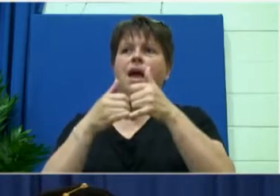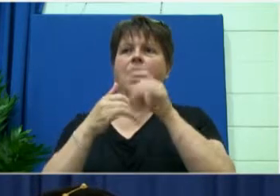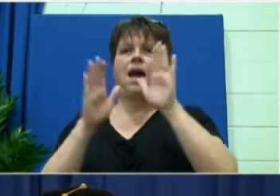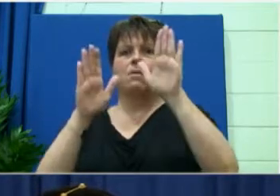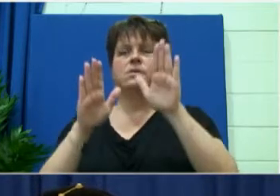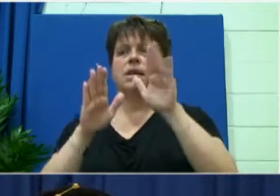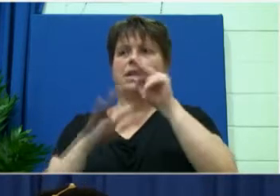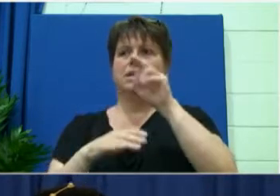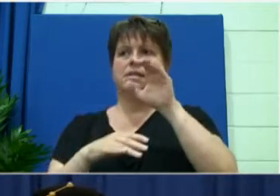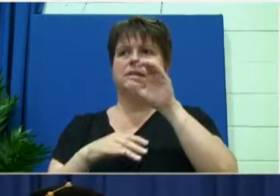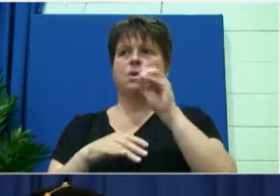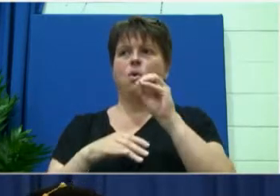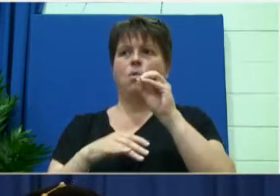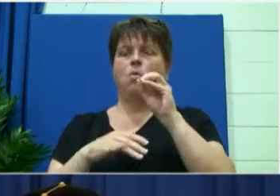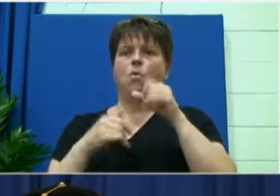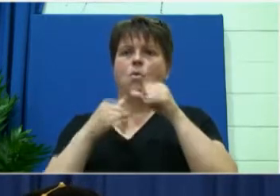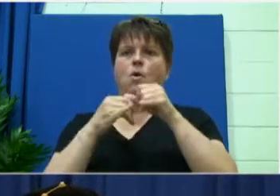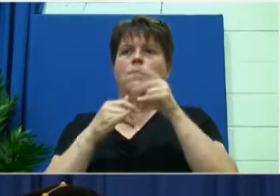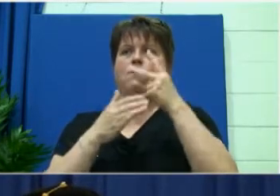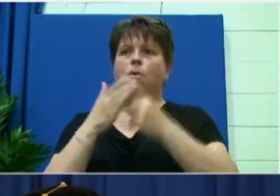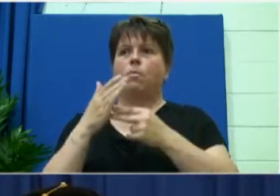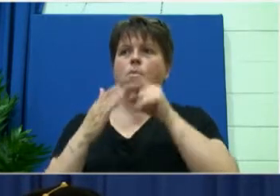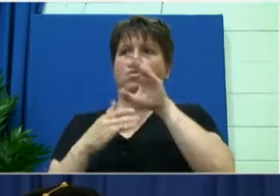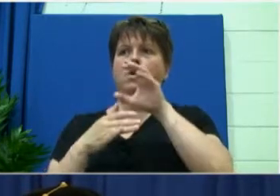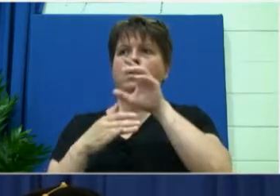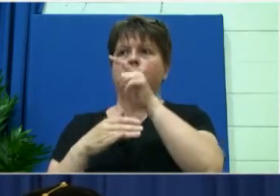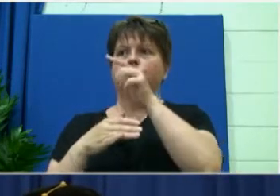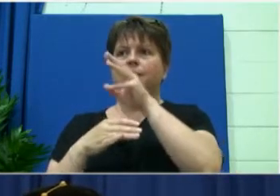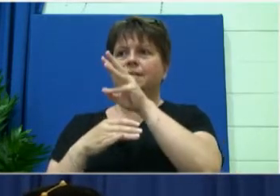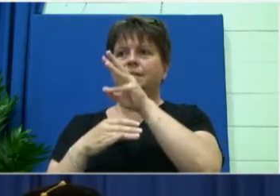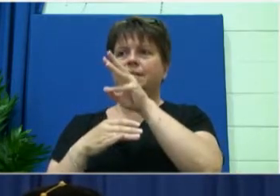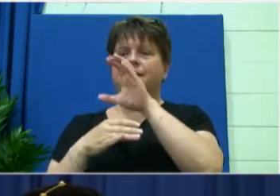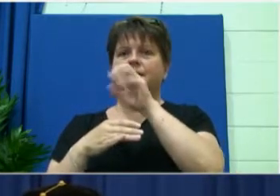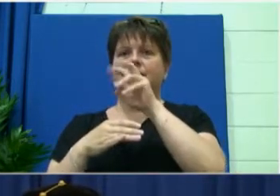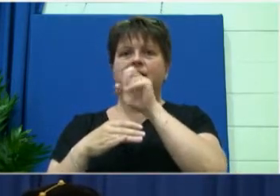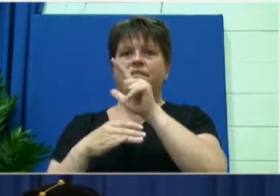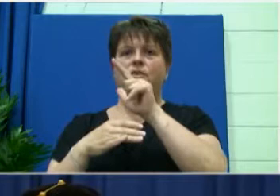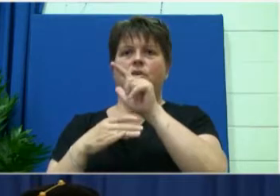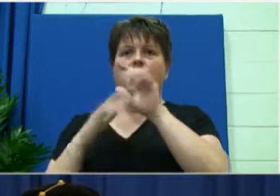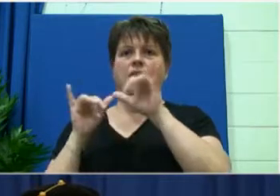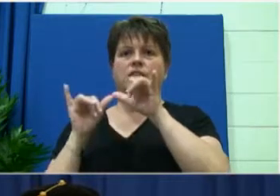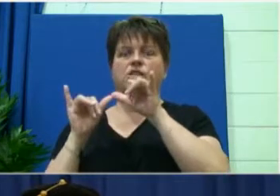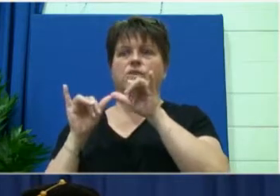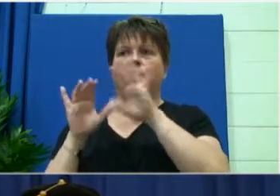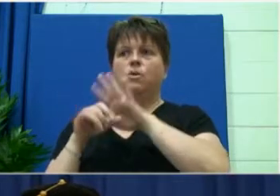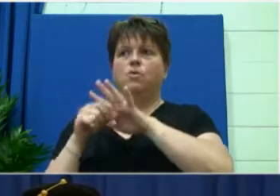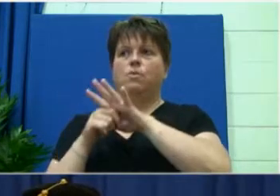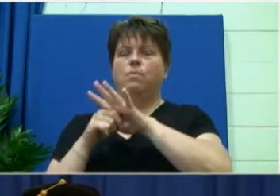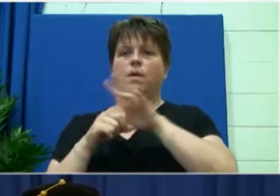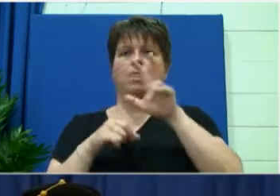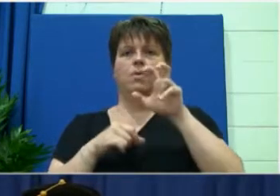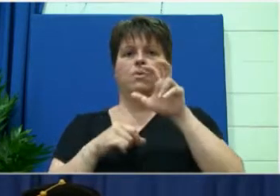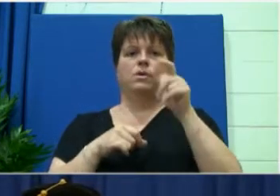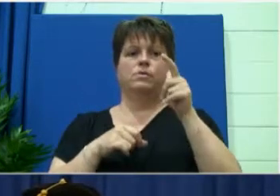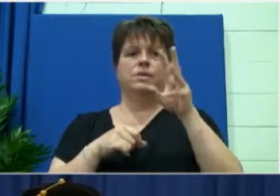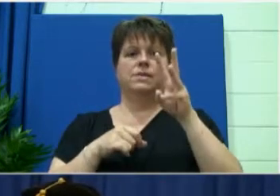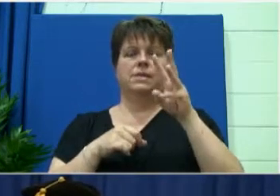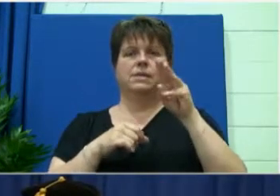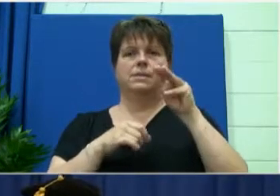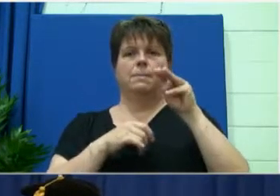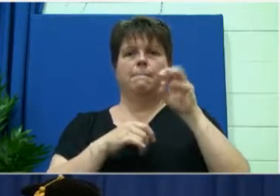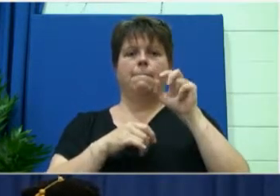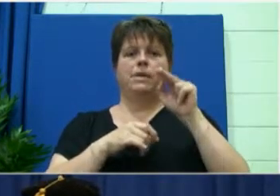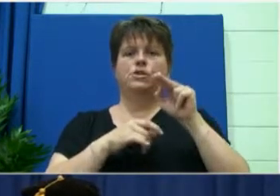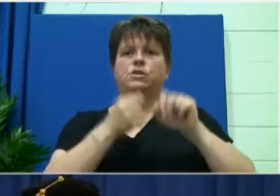the Year Award for both the 126th Civil Engineering Squadron and the 126th Mission